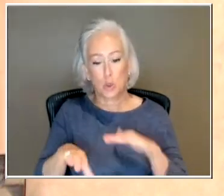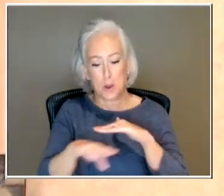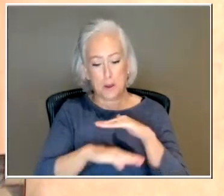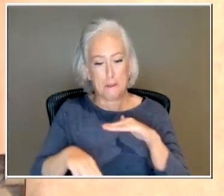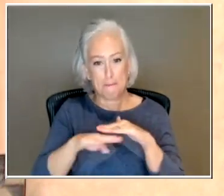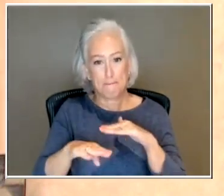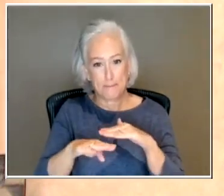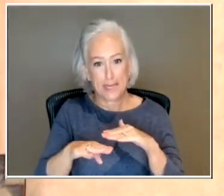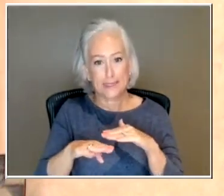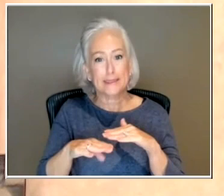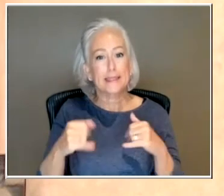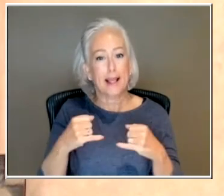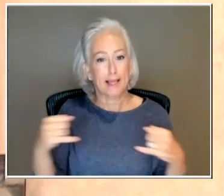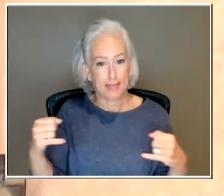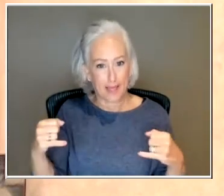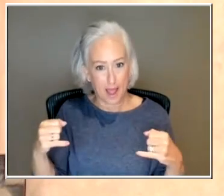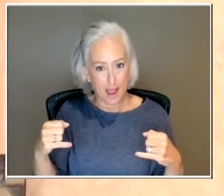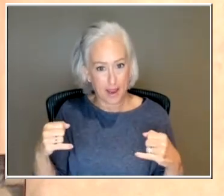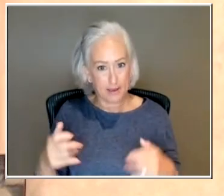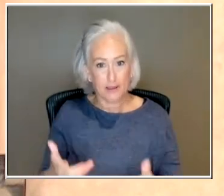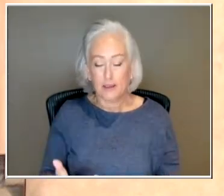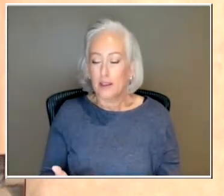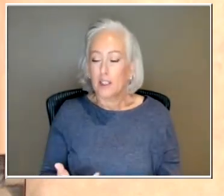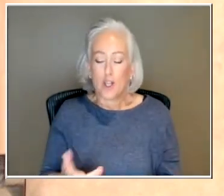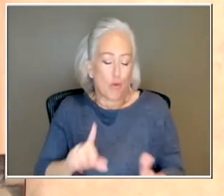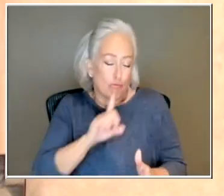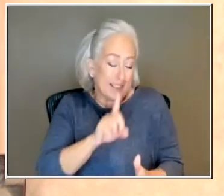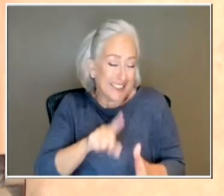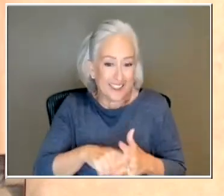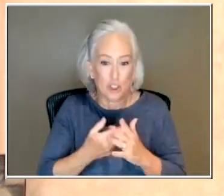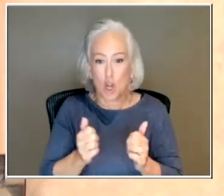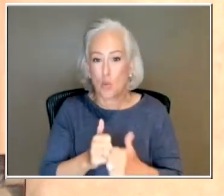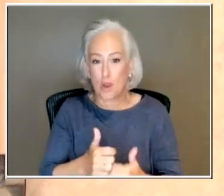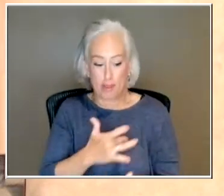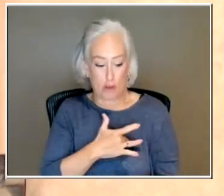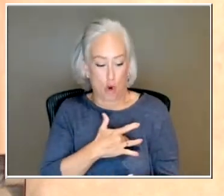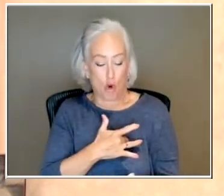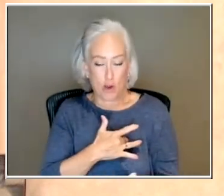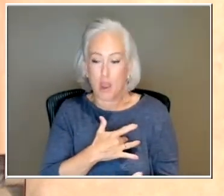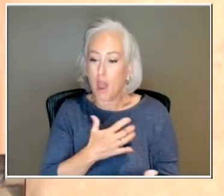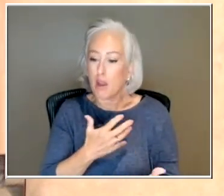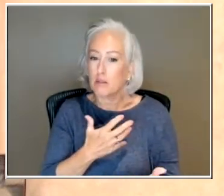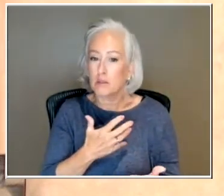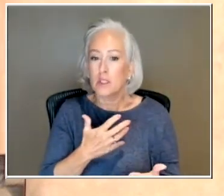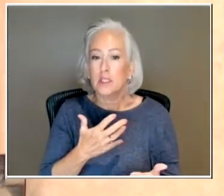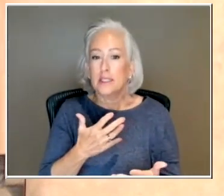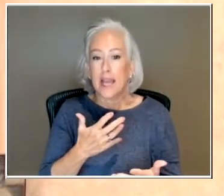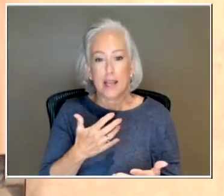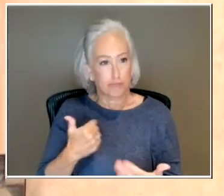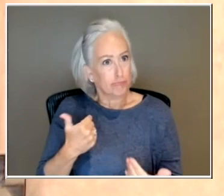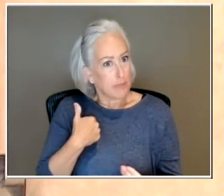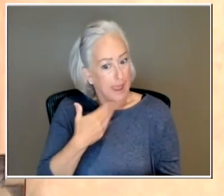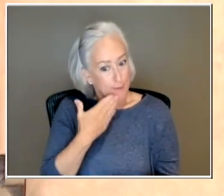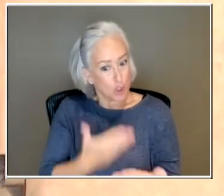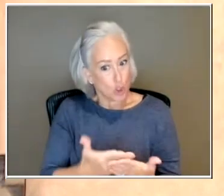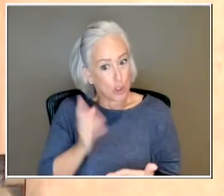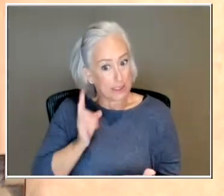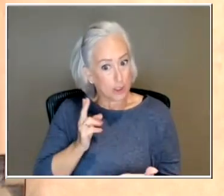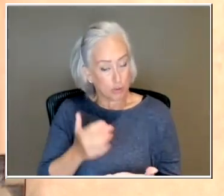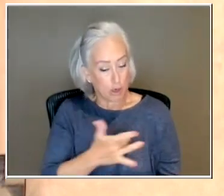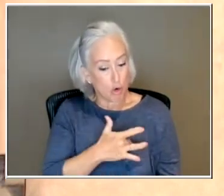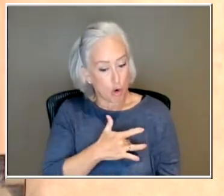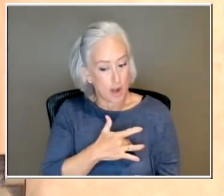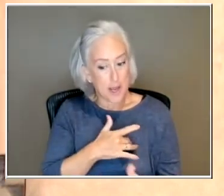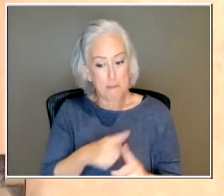cardiac side of thing. I have a great cardiac history and a good history, and so started doing that. But in the process of doing blood work, he